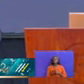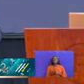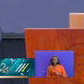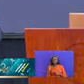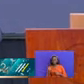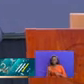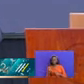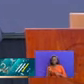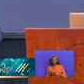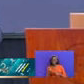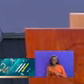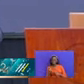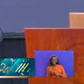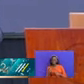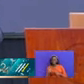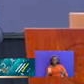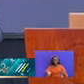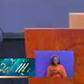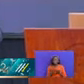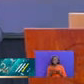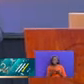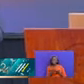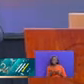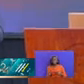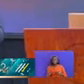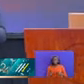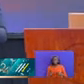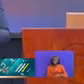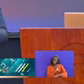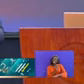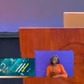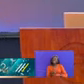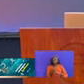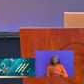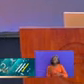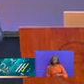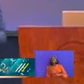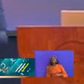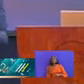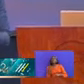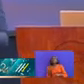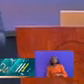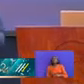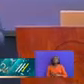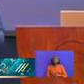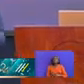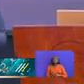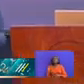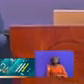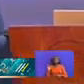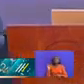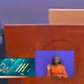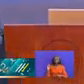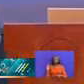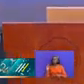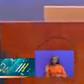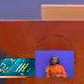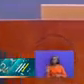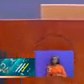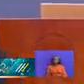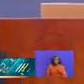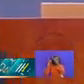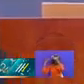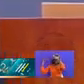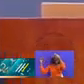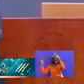to get energy from the Moon rev men are done with Earth ask mask